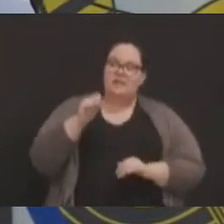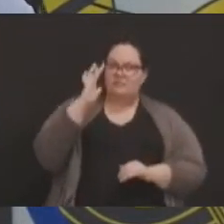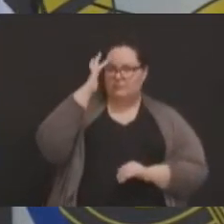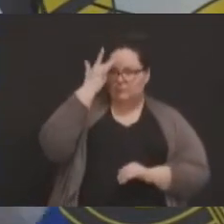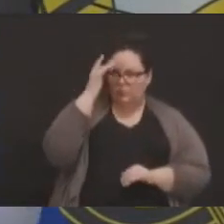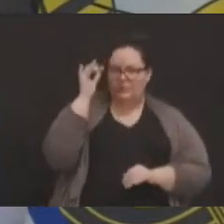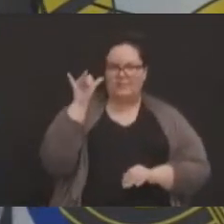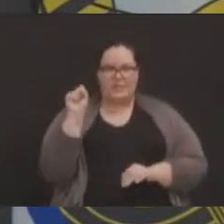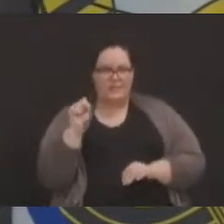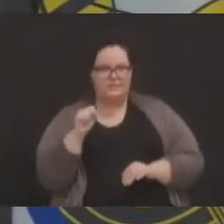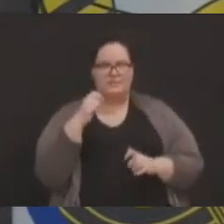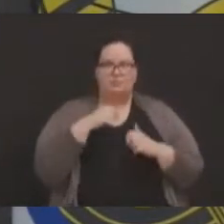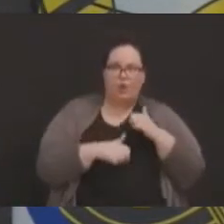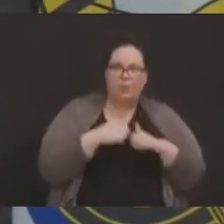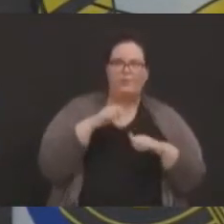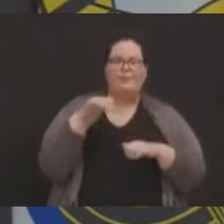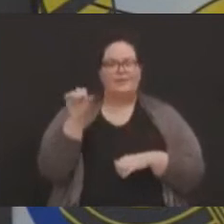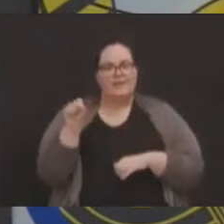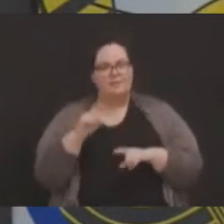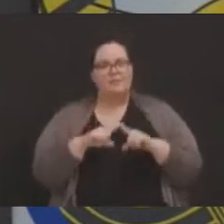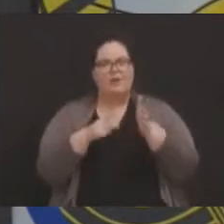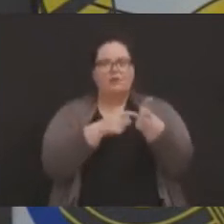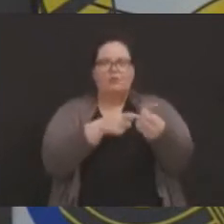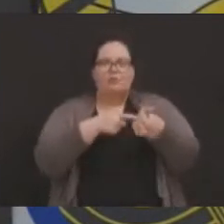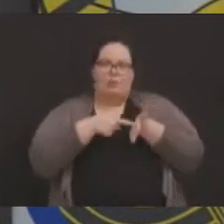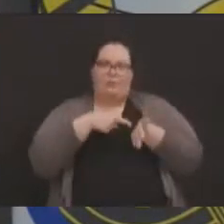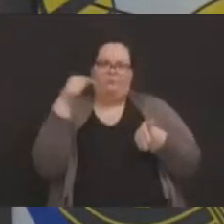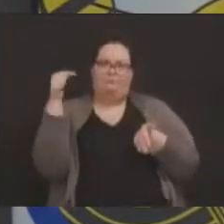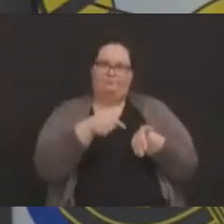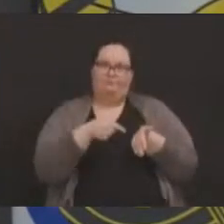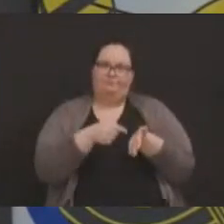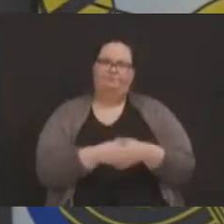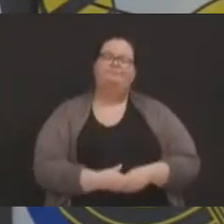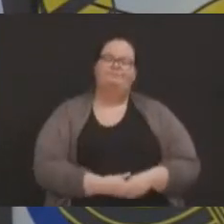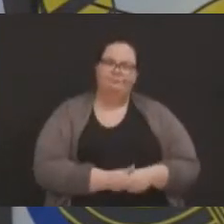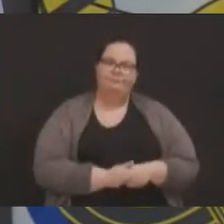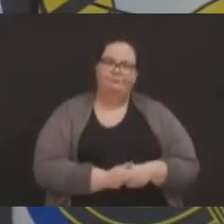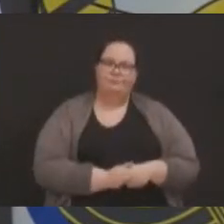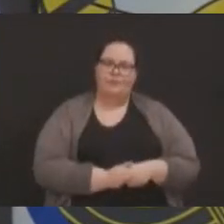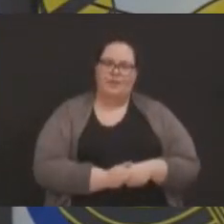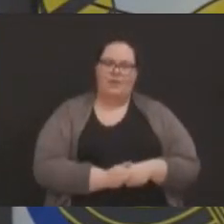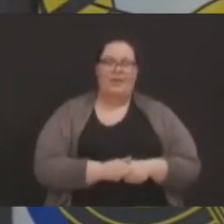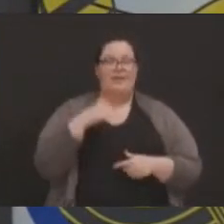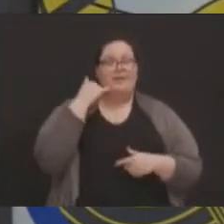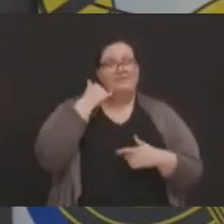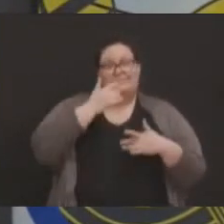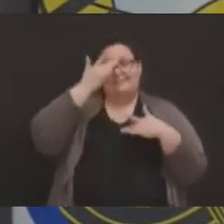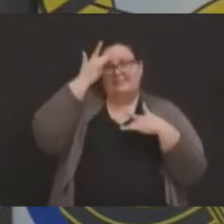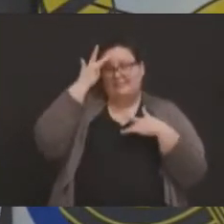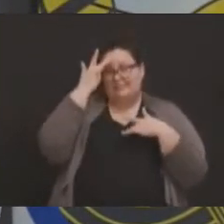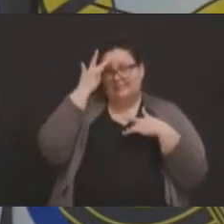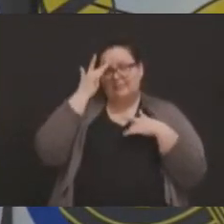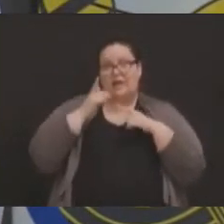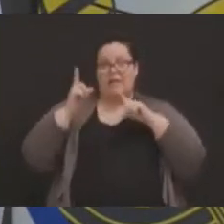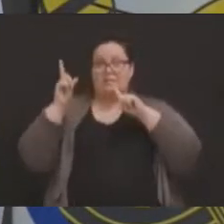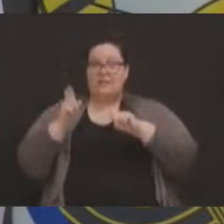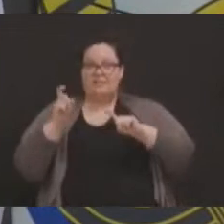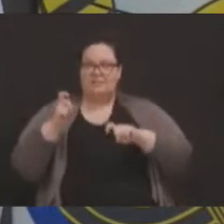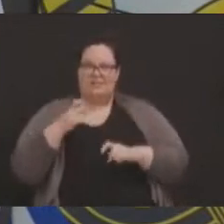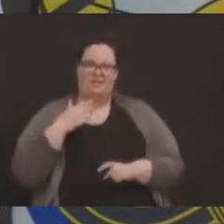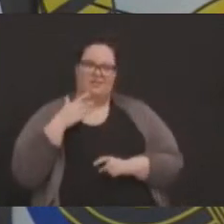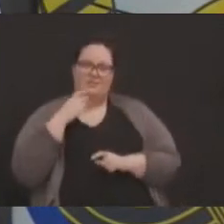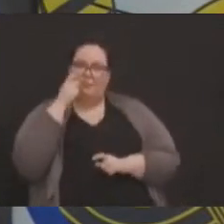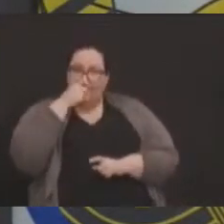than asymptomatic. The only time that asymptomatic testing is really valuable is in a targeted population where you know there's a risk. For